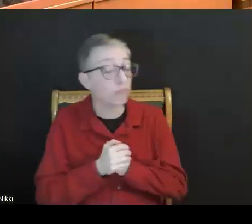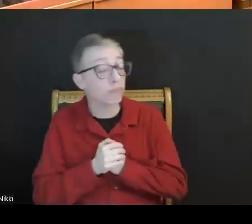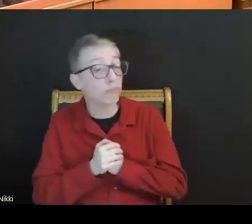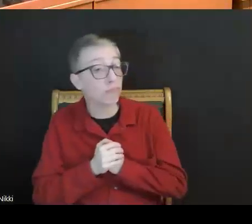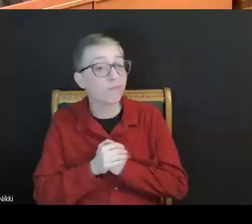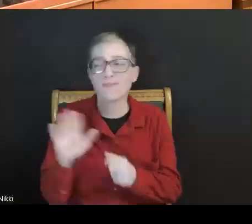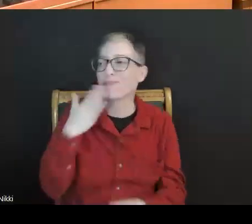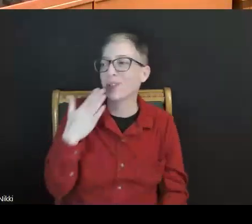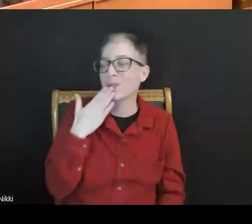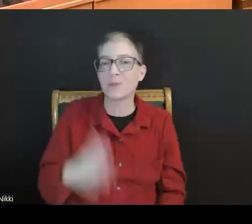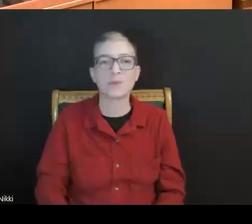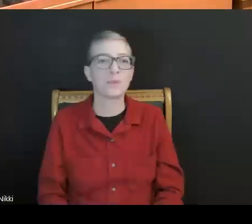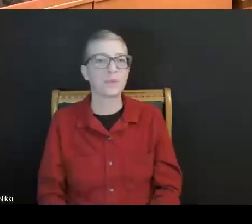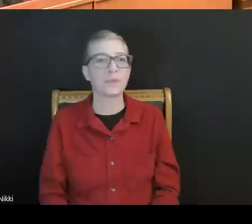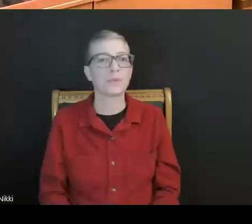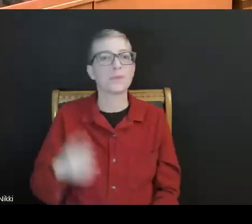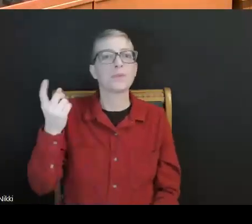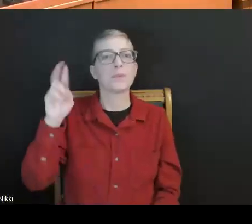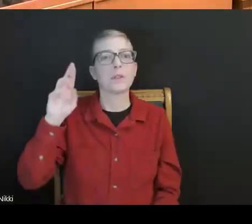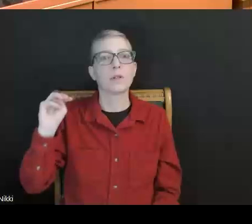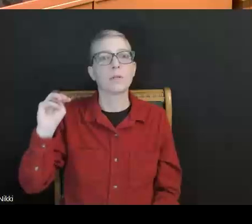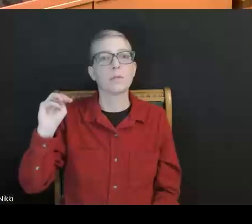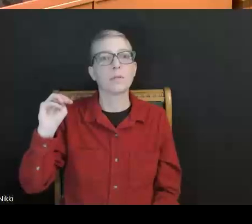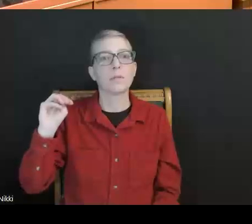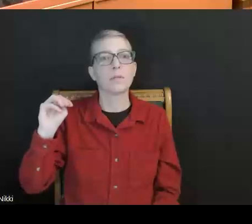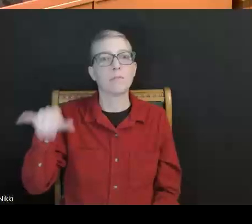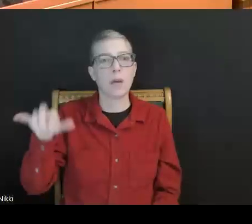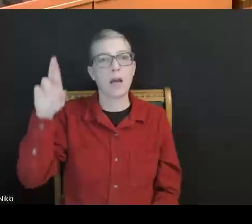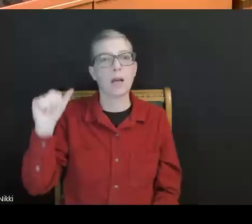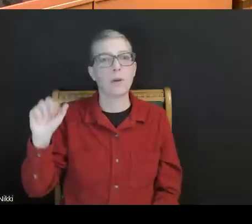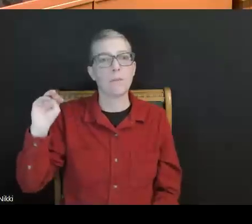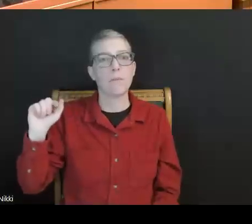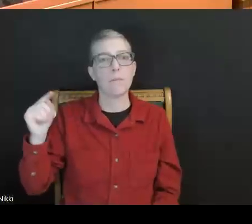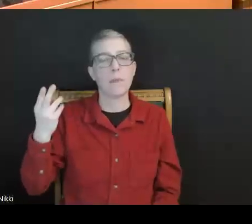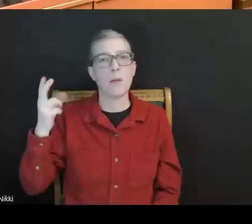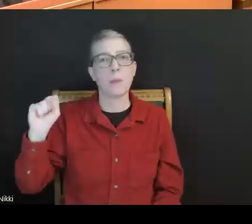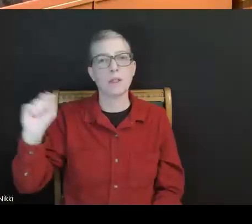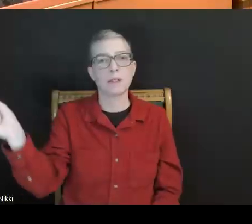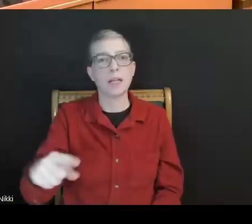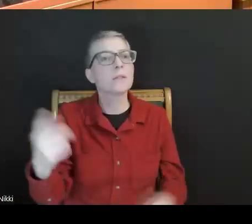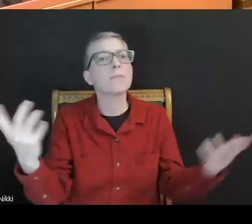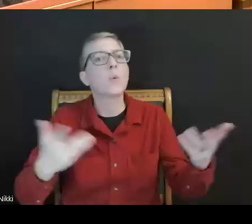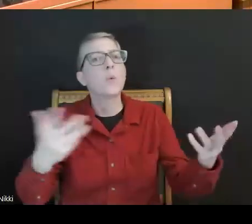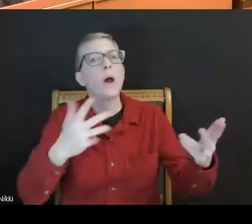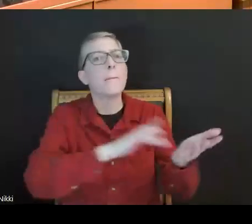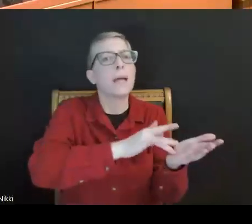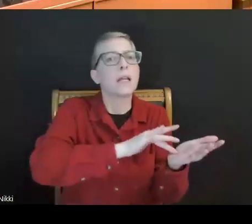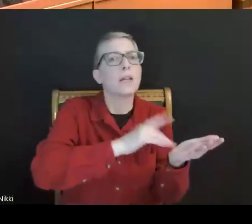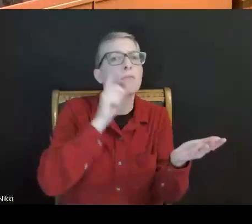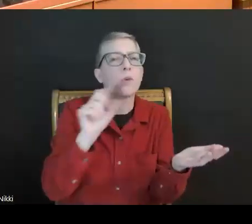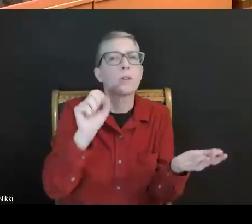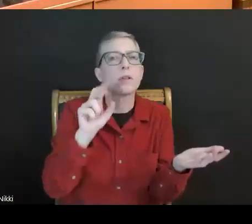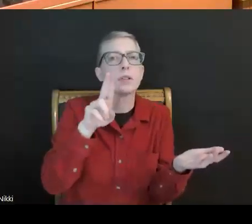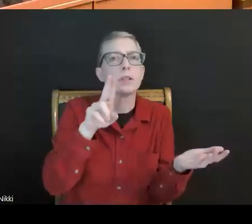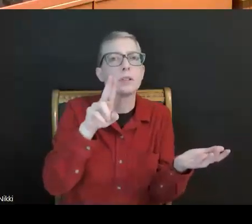Thank you. Dr. Myra Mathis asks, what types of medications for substance use disorders are being prescribed in